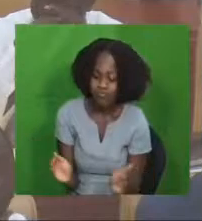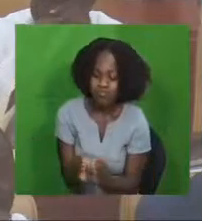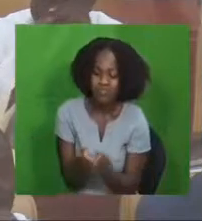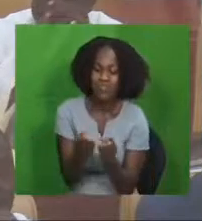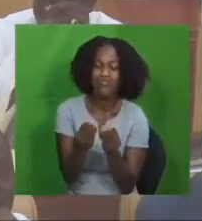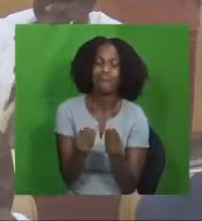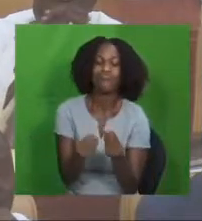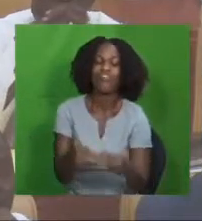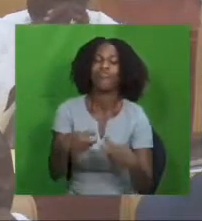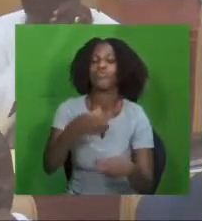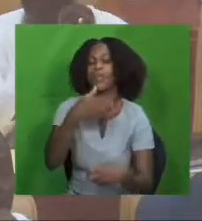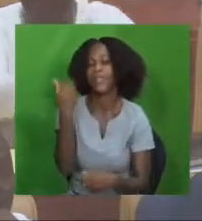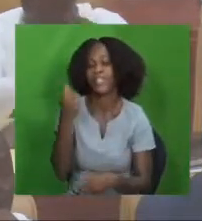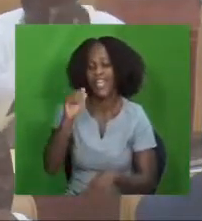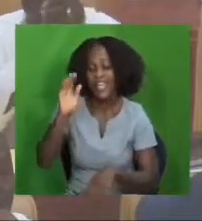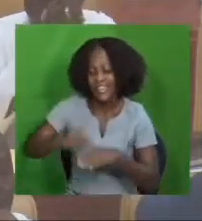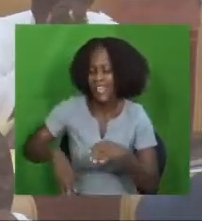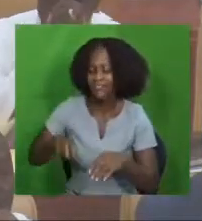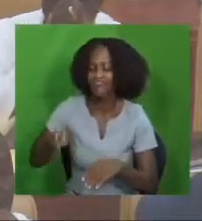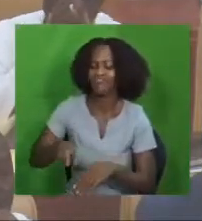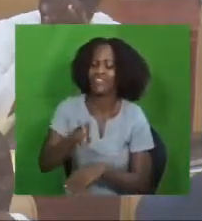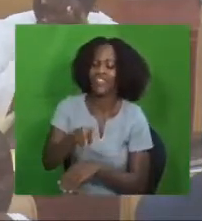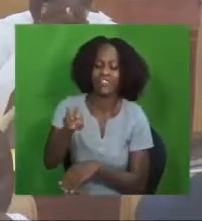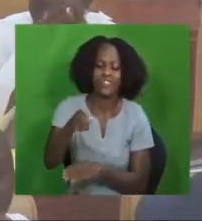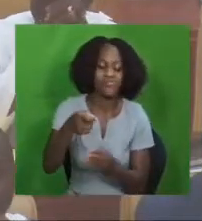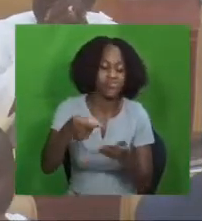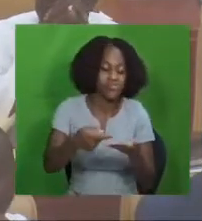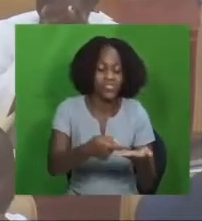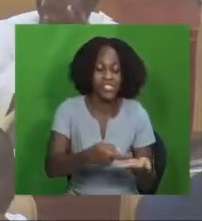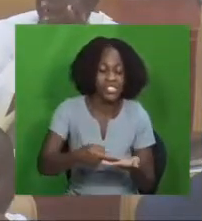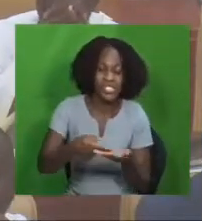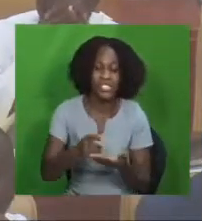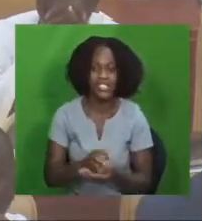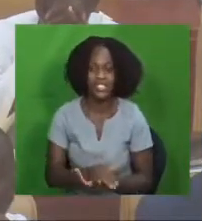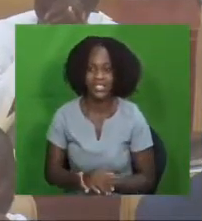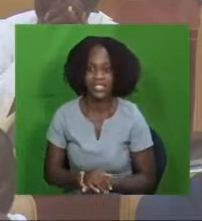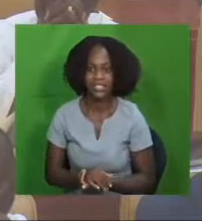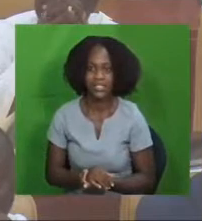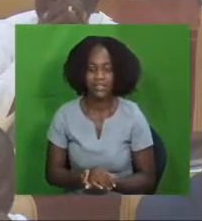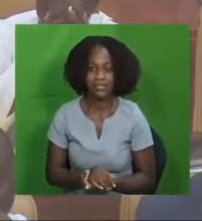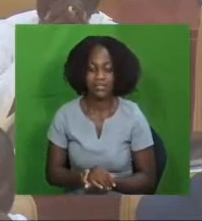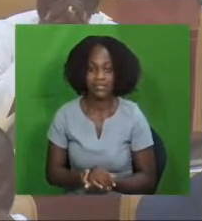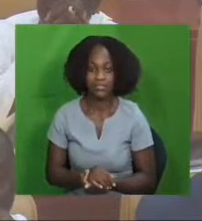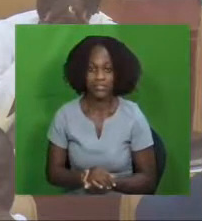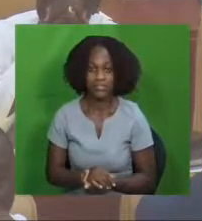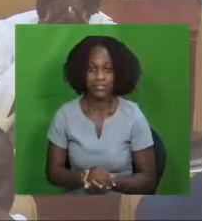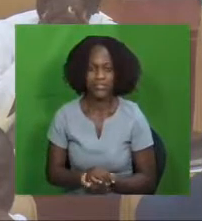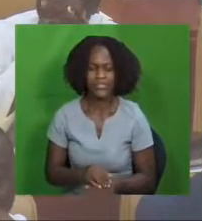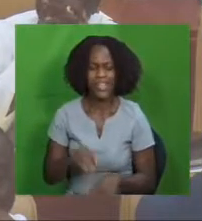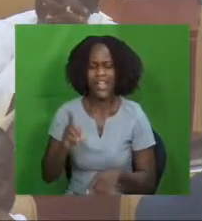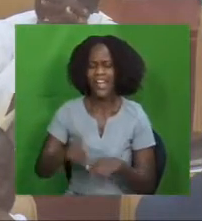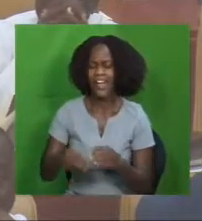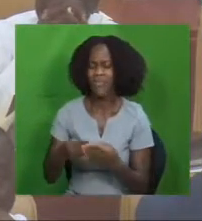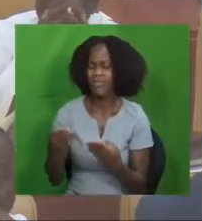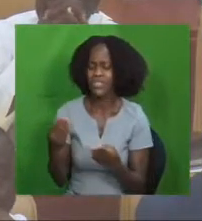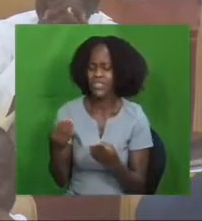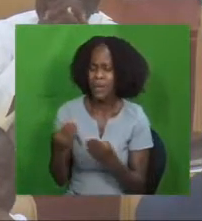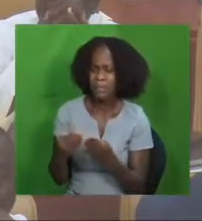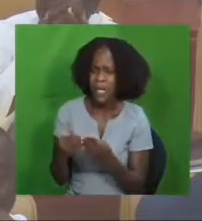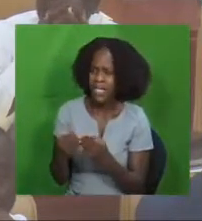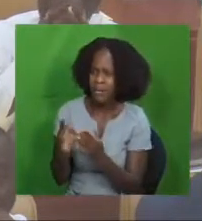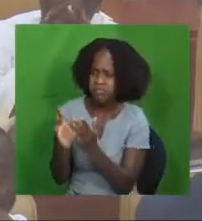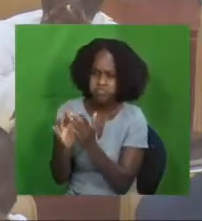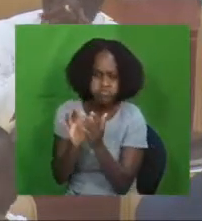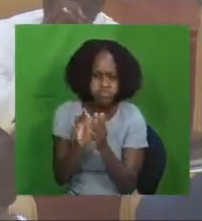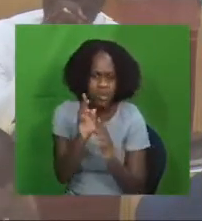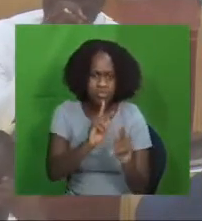than just pouring around. You cannot engage in wanton waste of public resources when you are pursuing to take